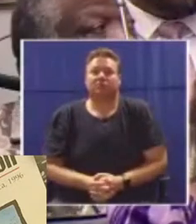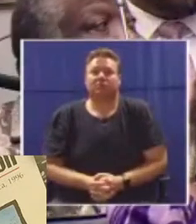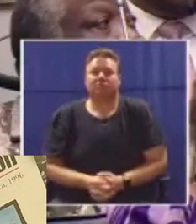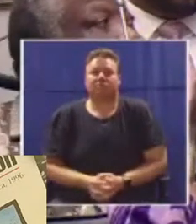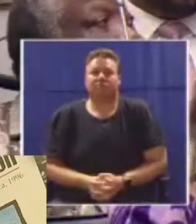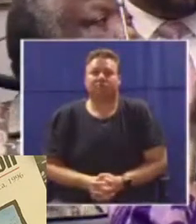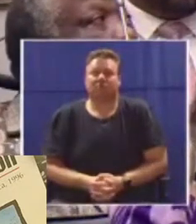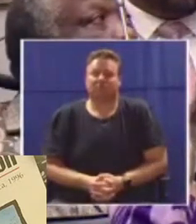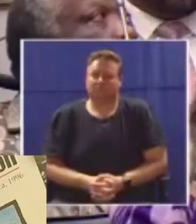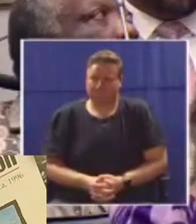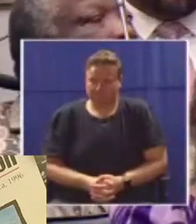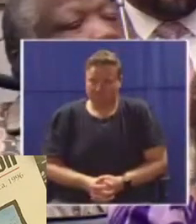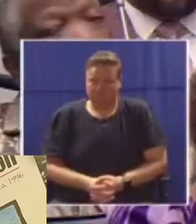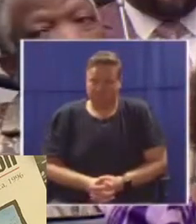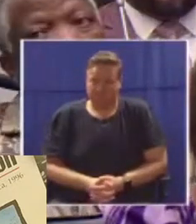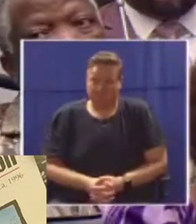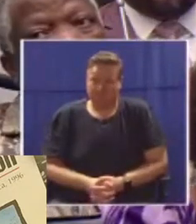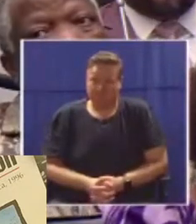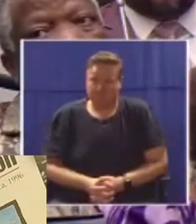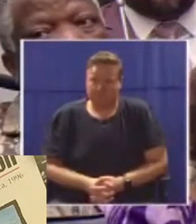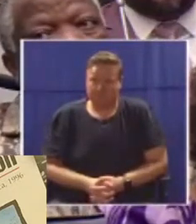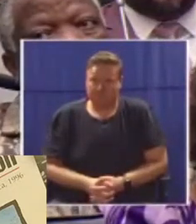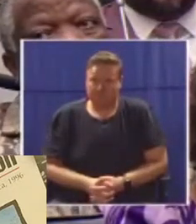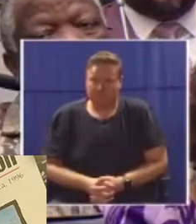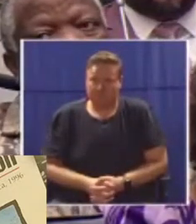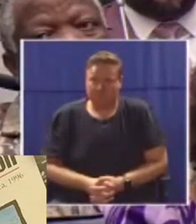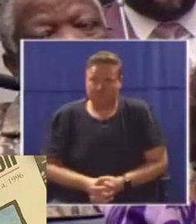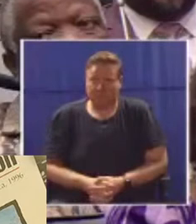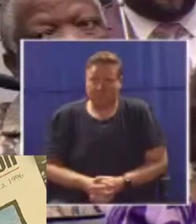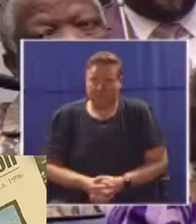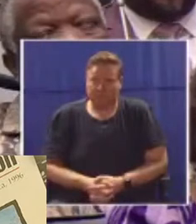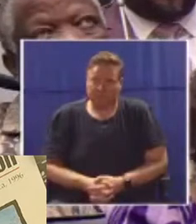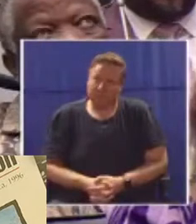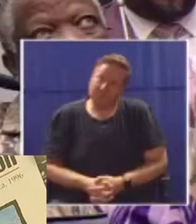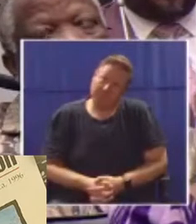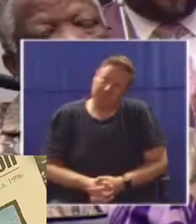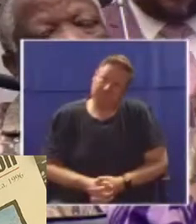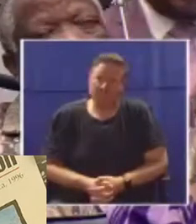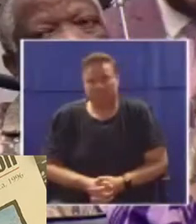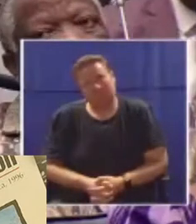Ngaphakathi endlini sinemashumi lasihlanu nakubili.